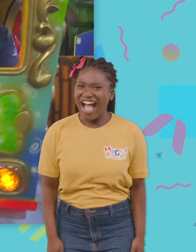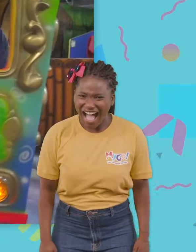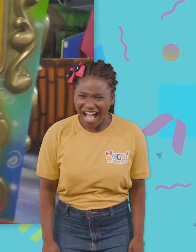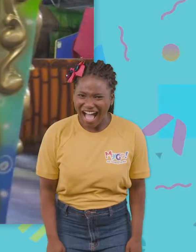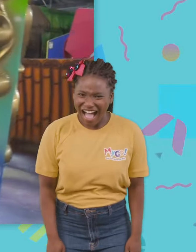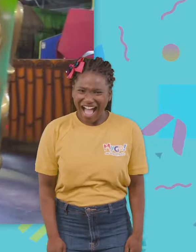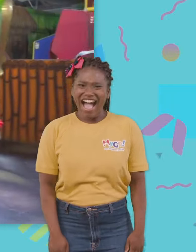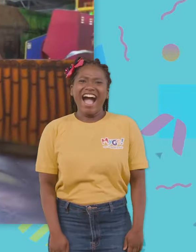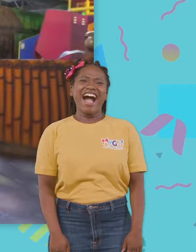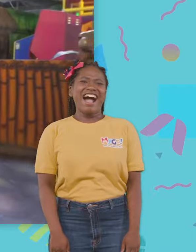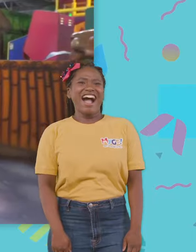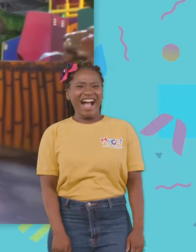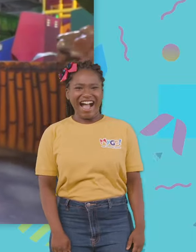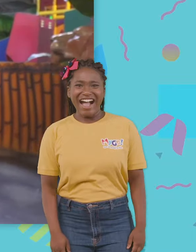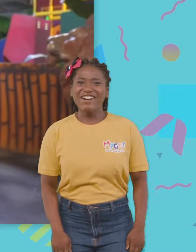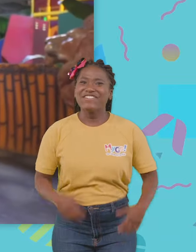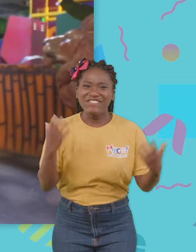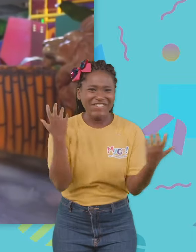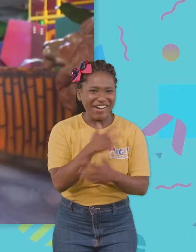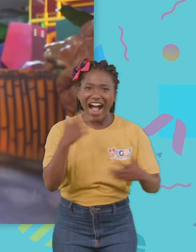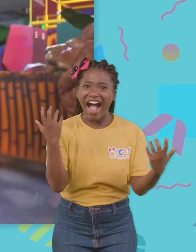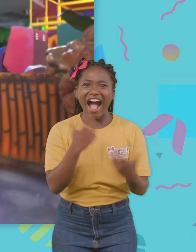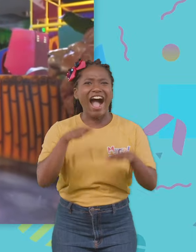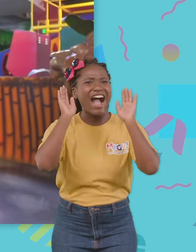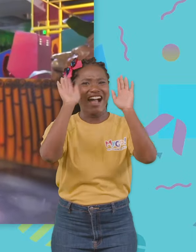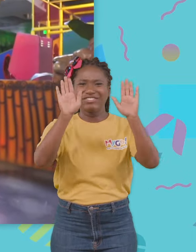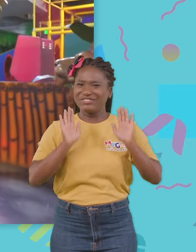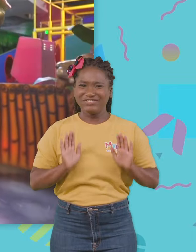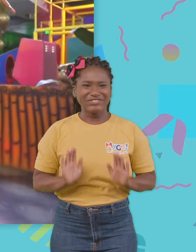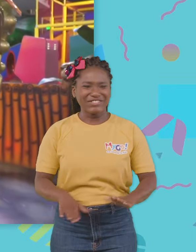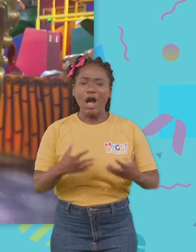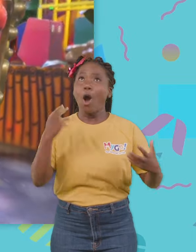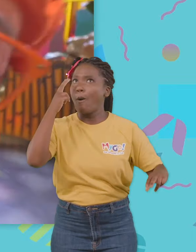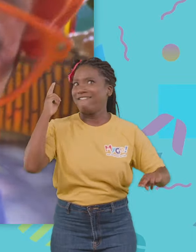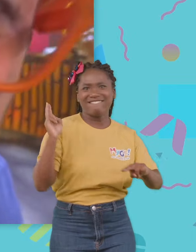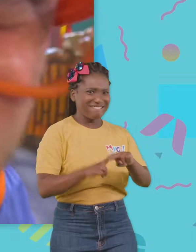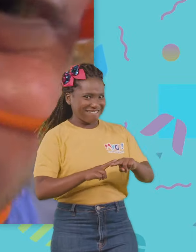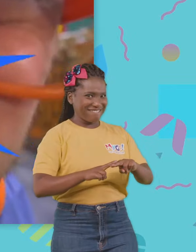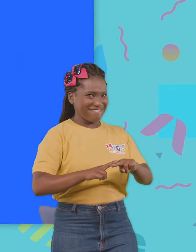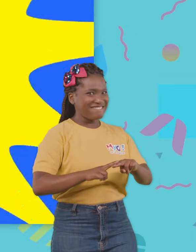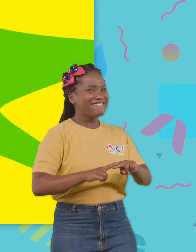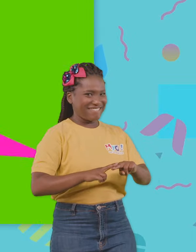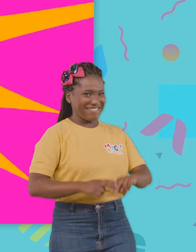count all the train cars, but there was... That was so much fun! Whoa!